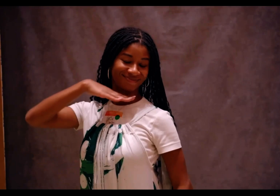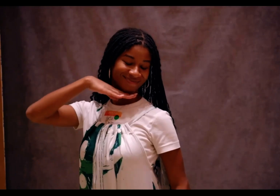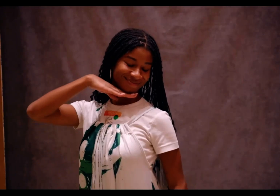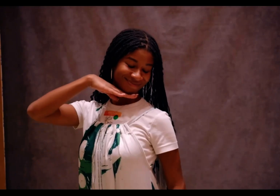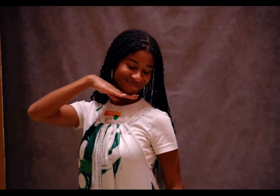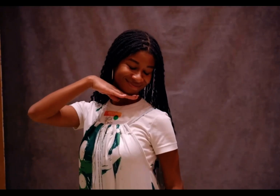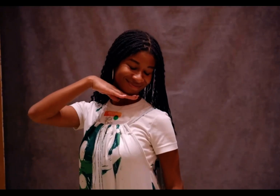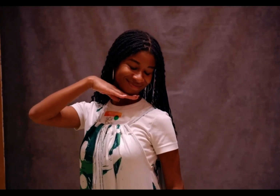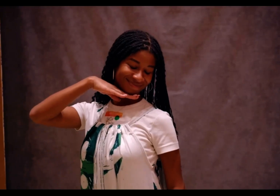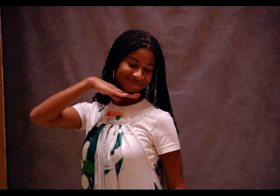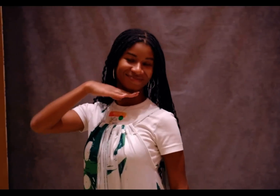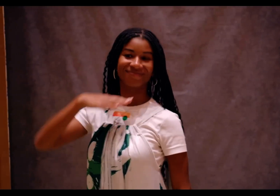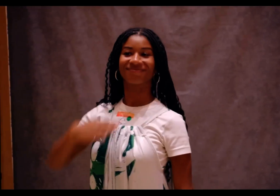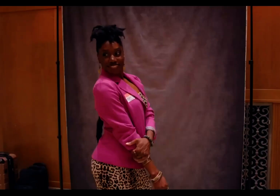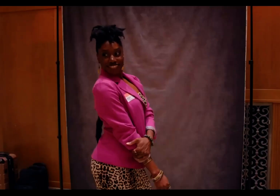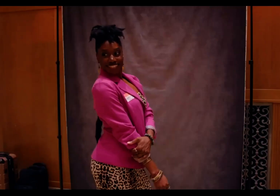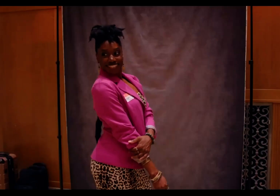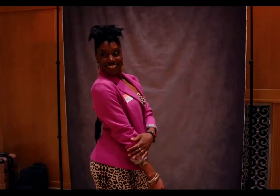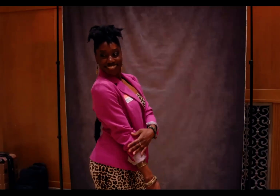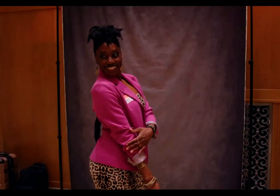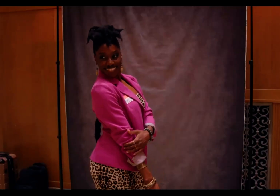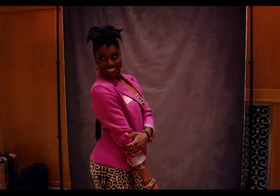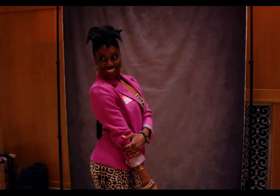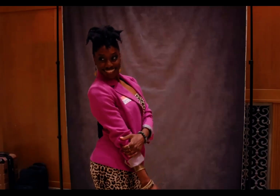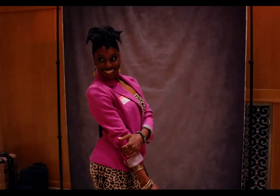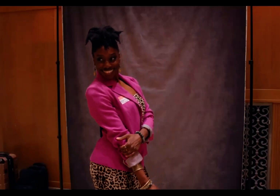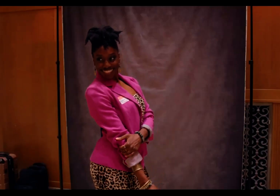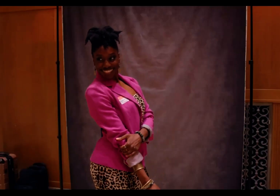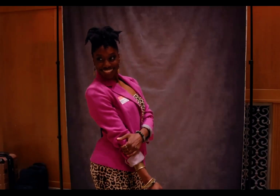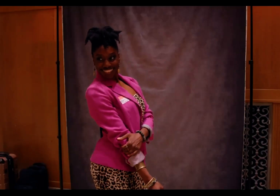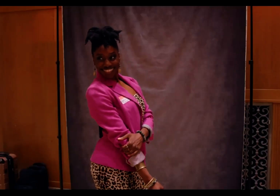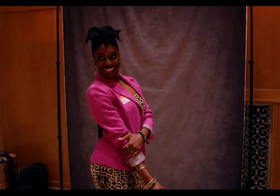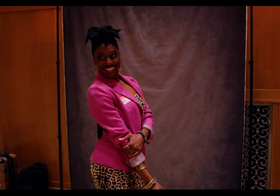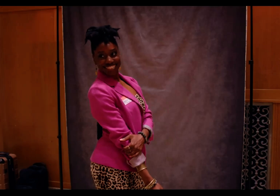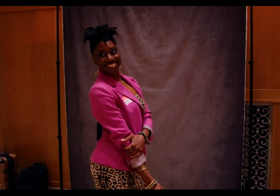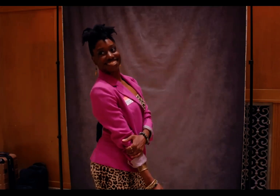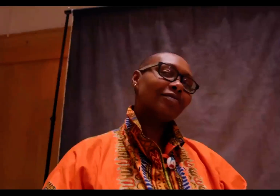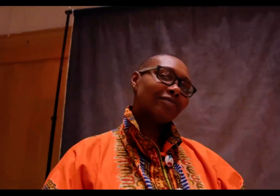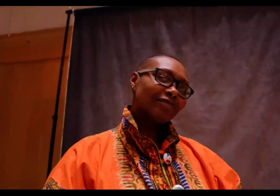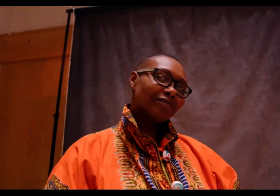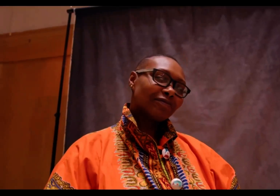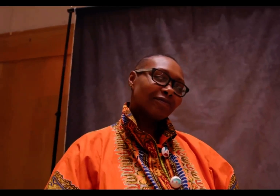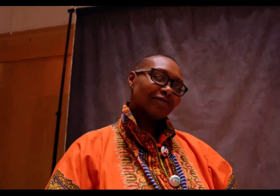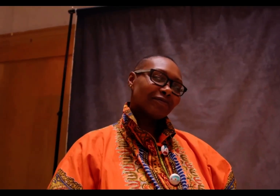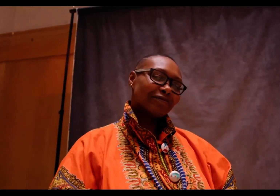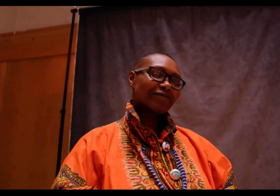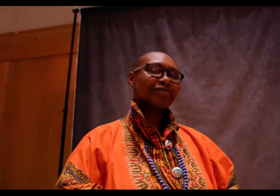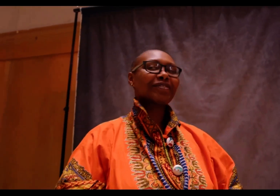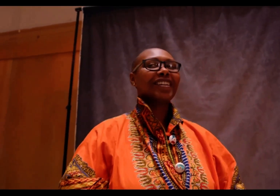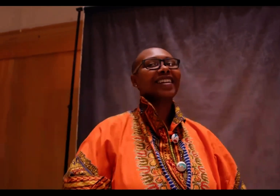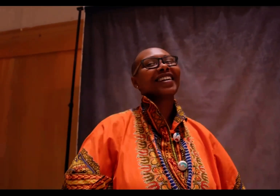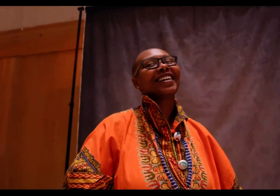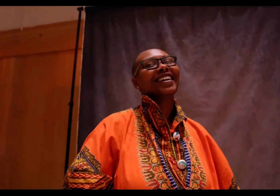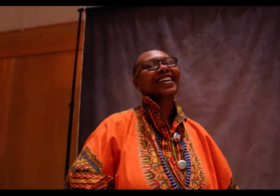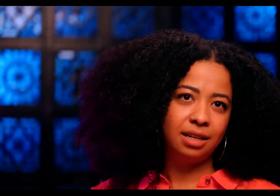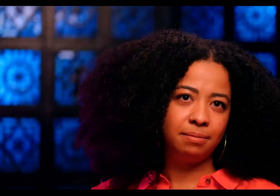in their neighborhood for other people. Now's the time to continue doing it for other people and join up with them, but also do it for ourselves because we